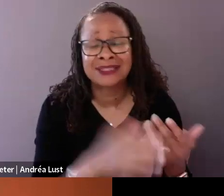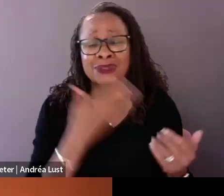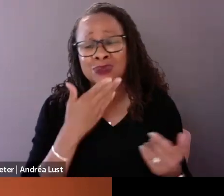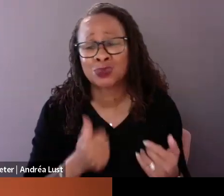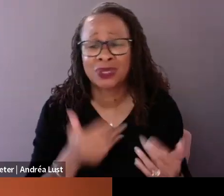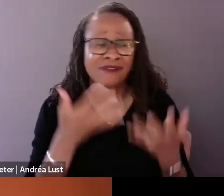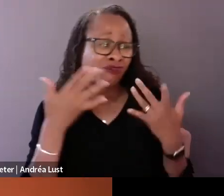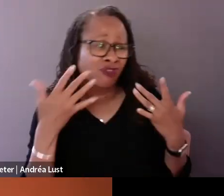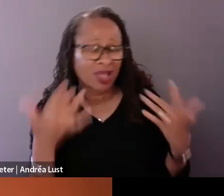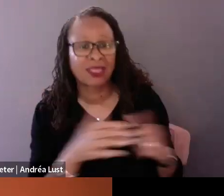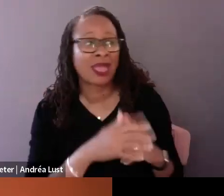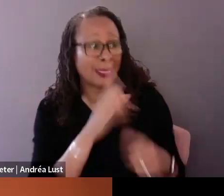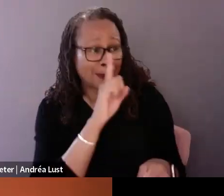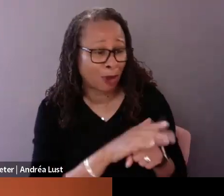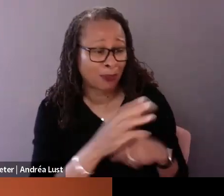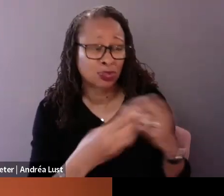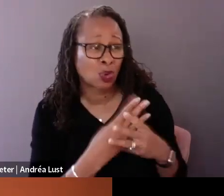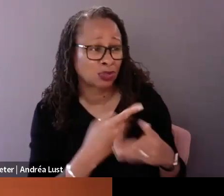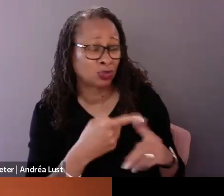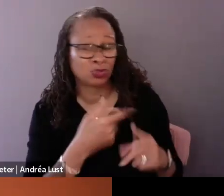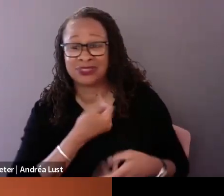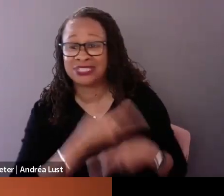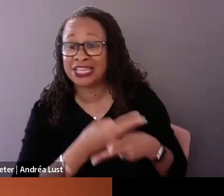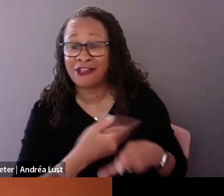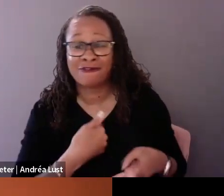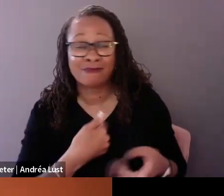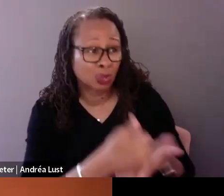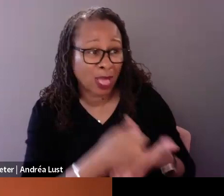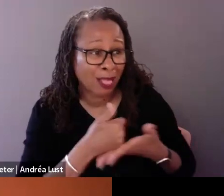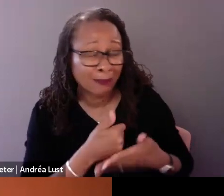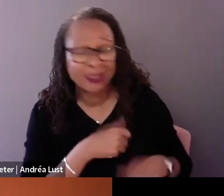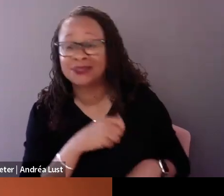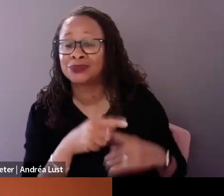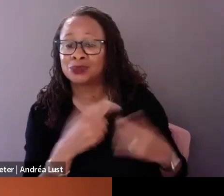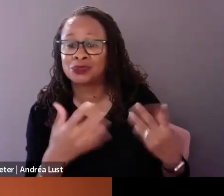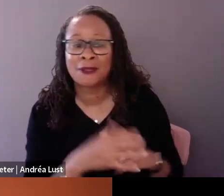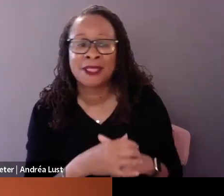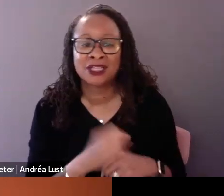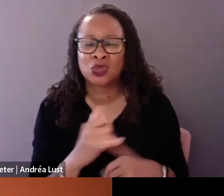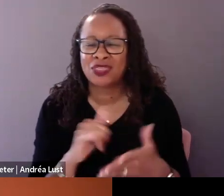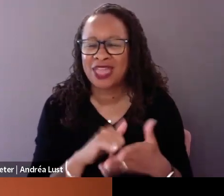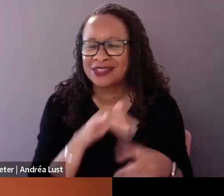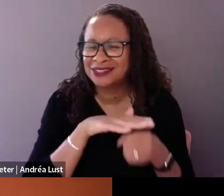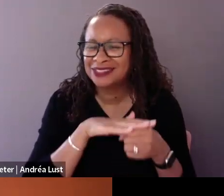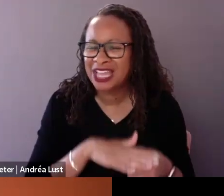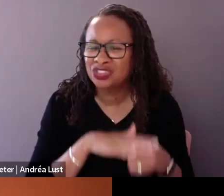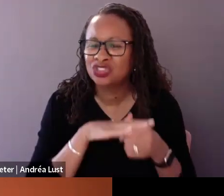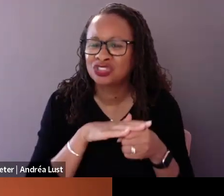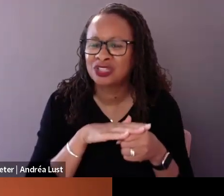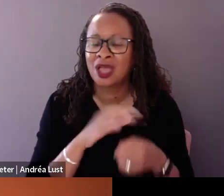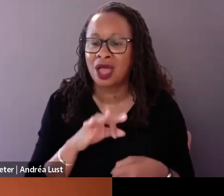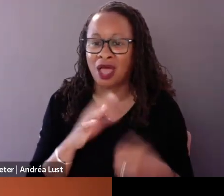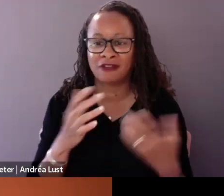world. So to me, I feel like it's the sort of the tension of it, if it being